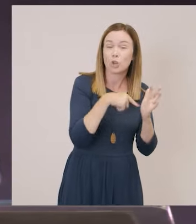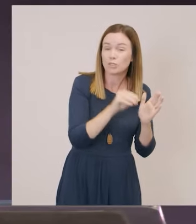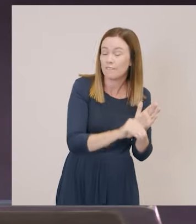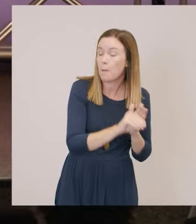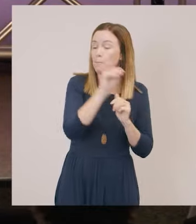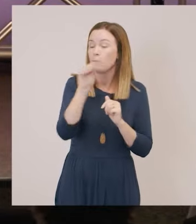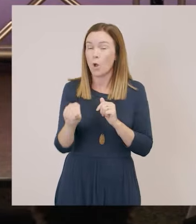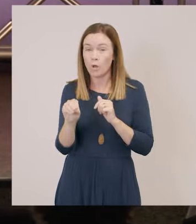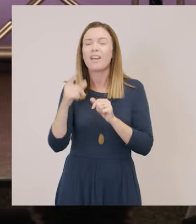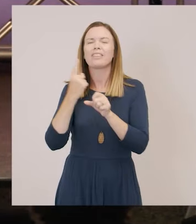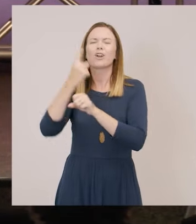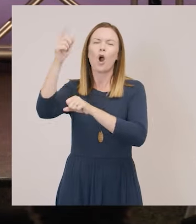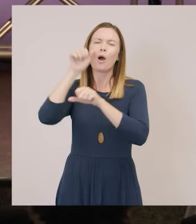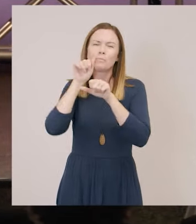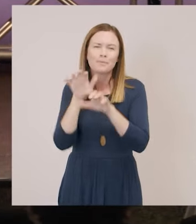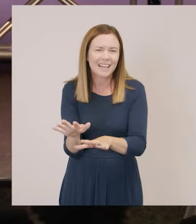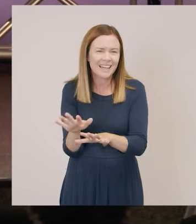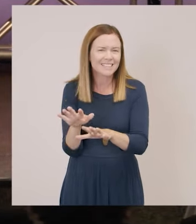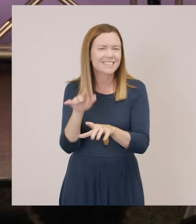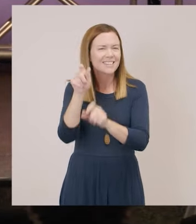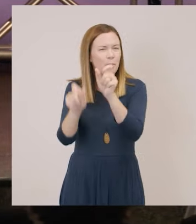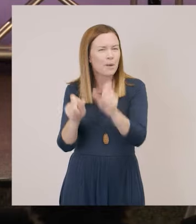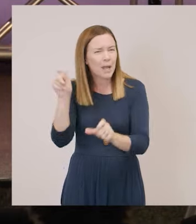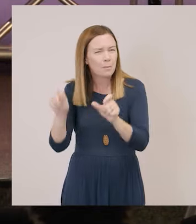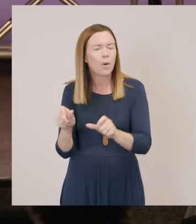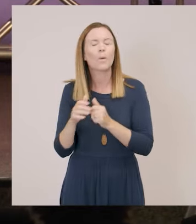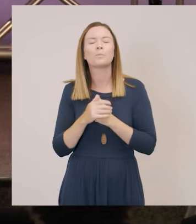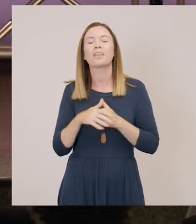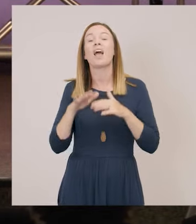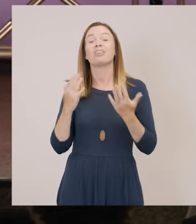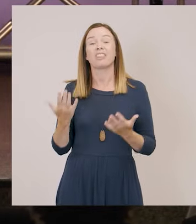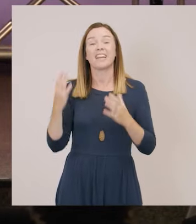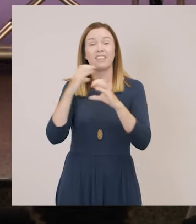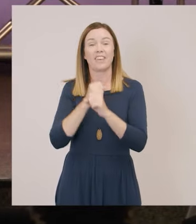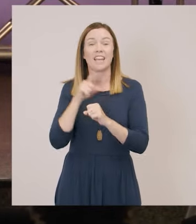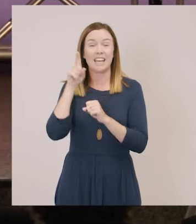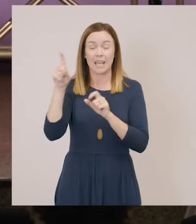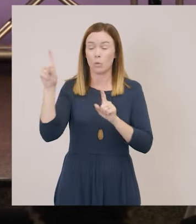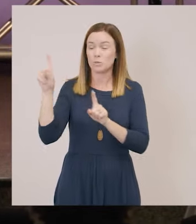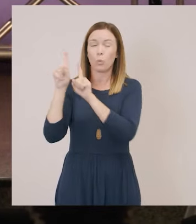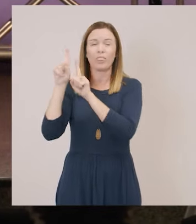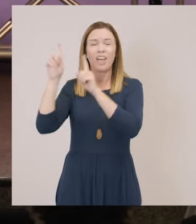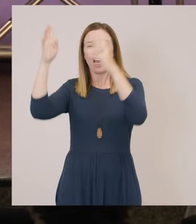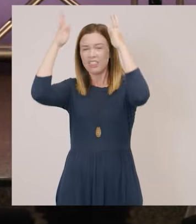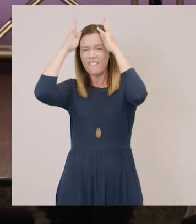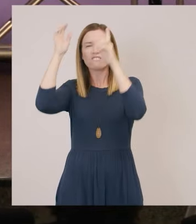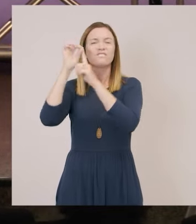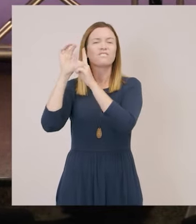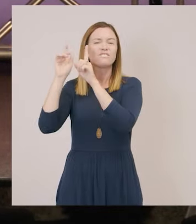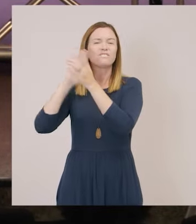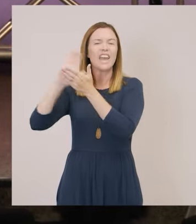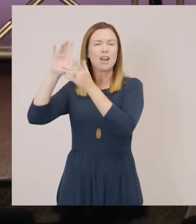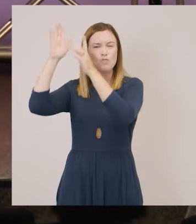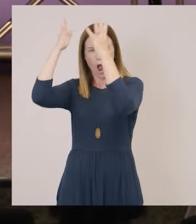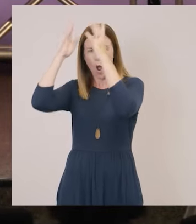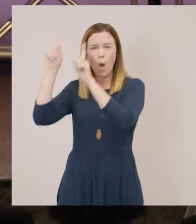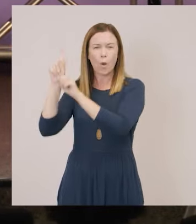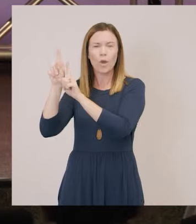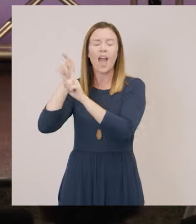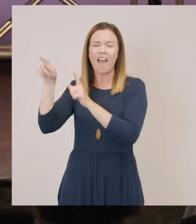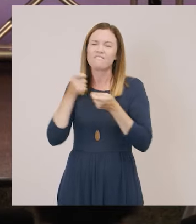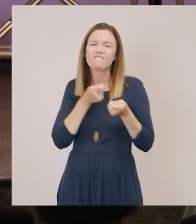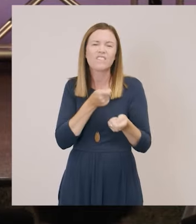the people around him. And finally, he ended up being the 2IC to Pharaoh, feeding the whole of the people of the